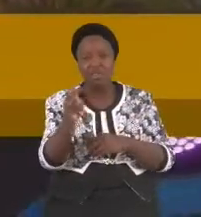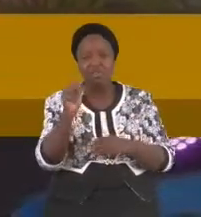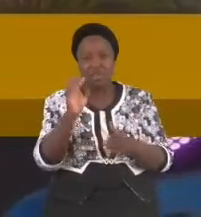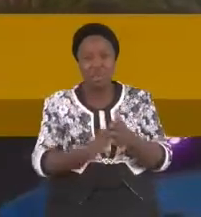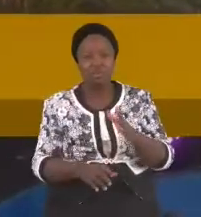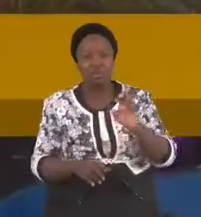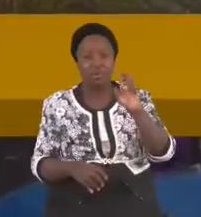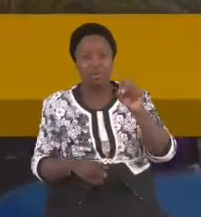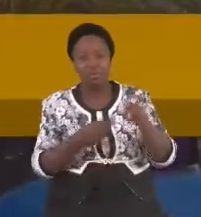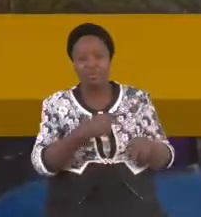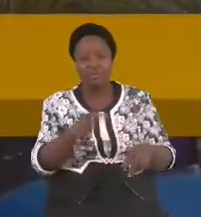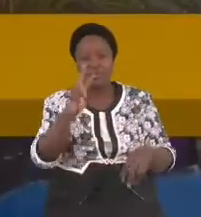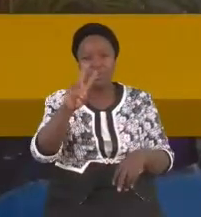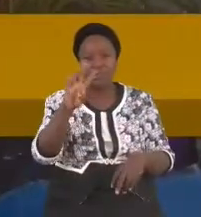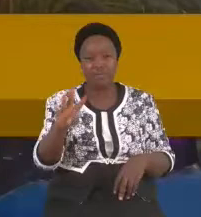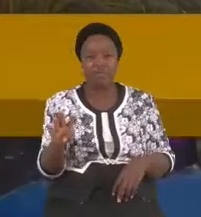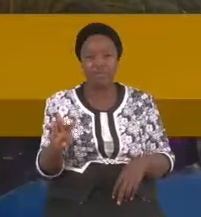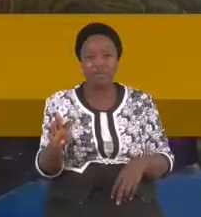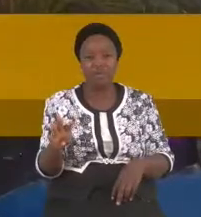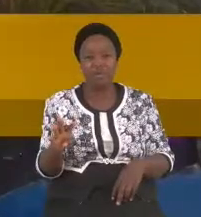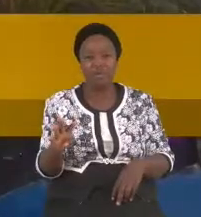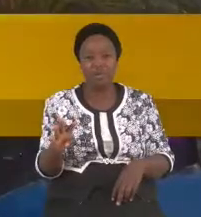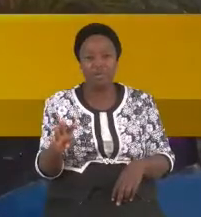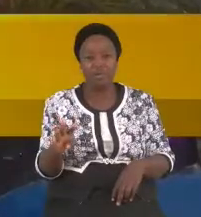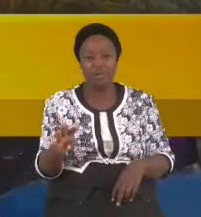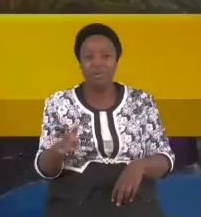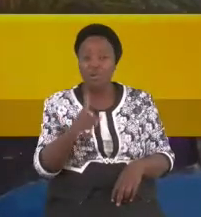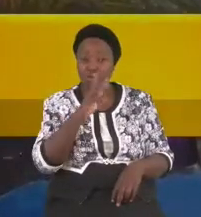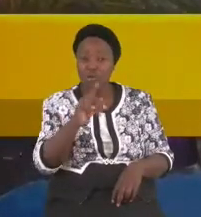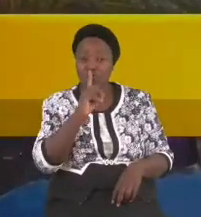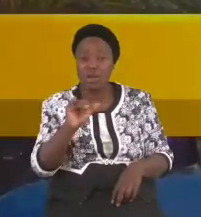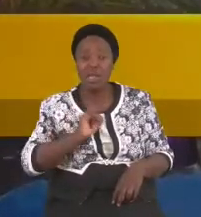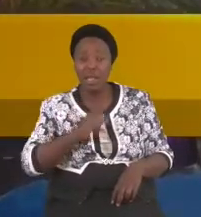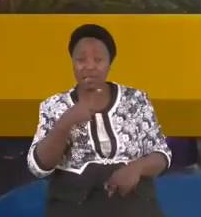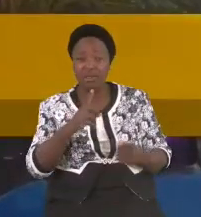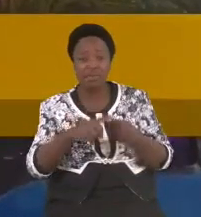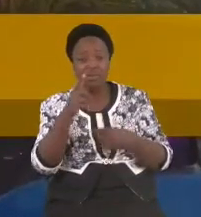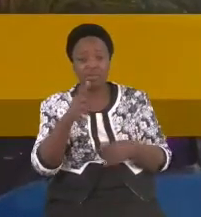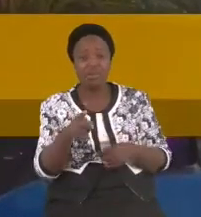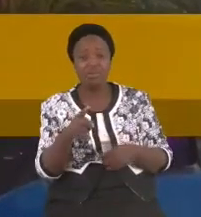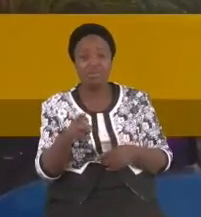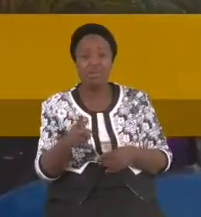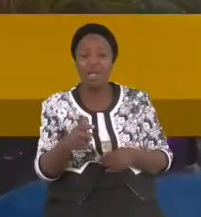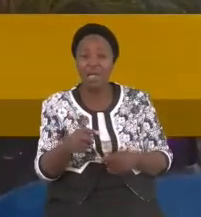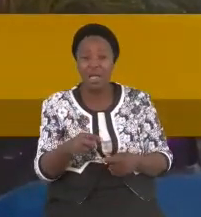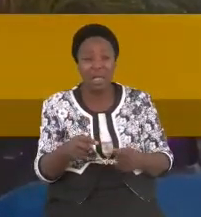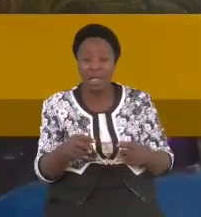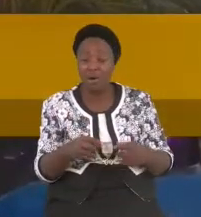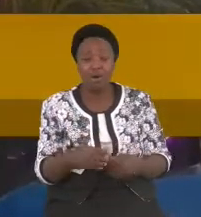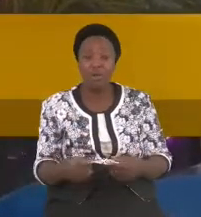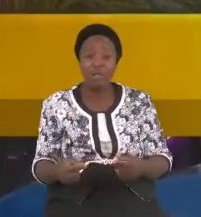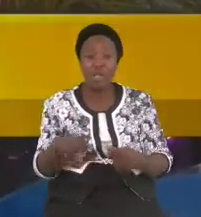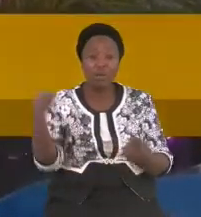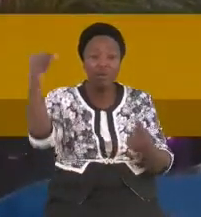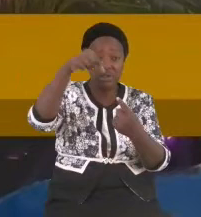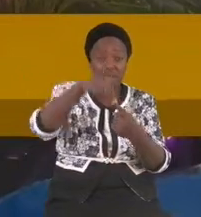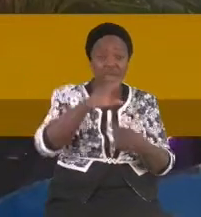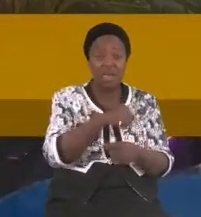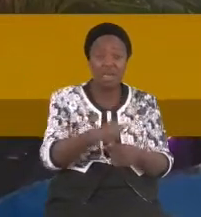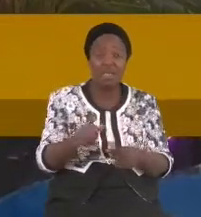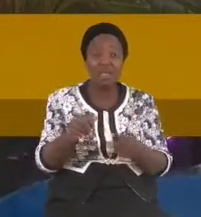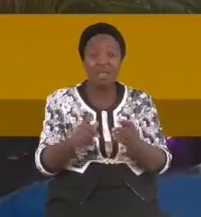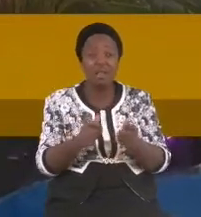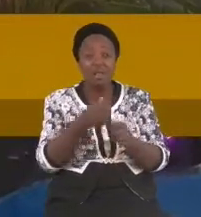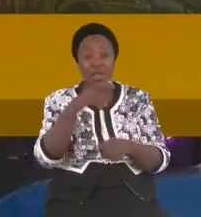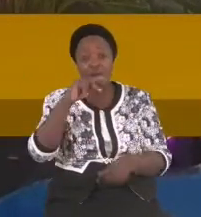chapter 12, verse 24. Verily, verily, I say unto you, except a corn of wheat fall into